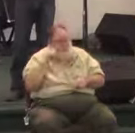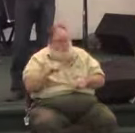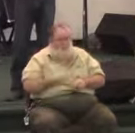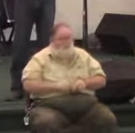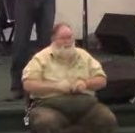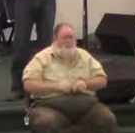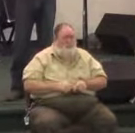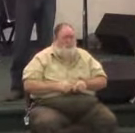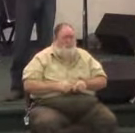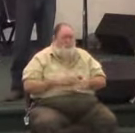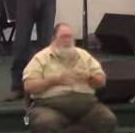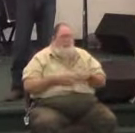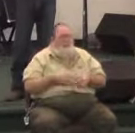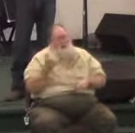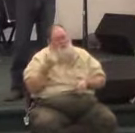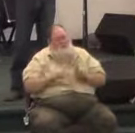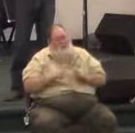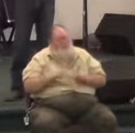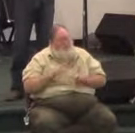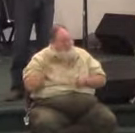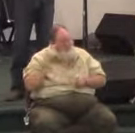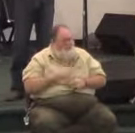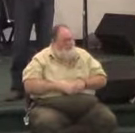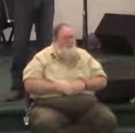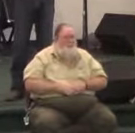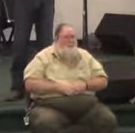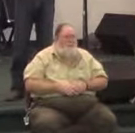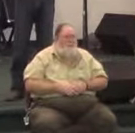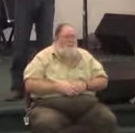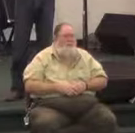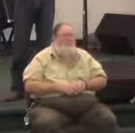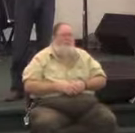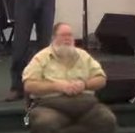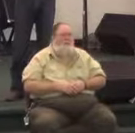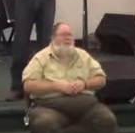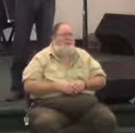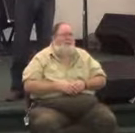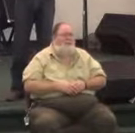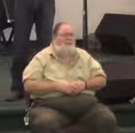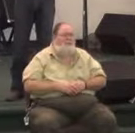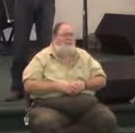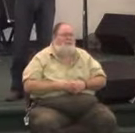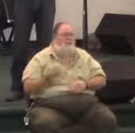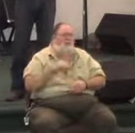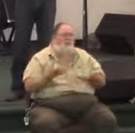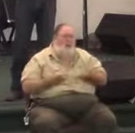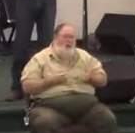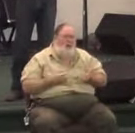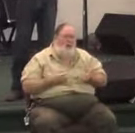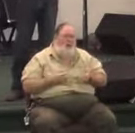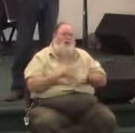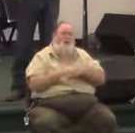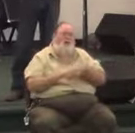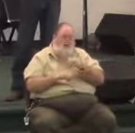business. It depends on how they get paid, how their increase is. So we want a comfortable atmosphere here at